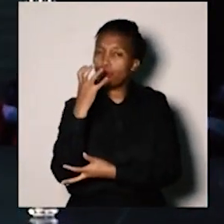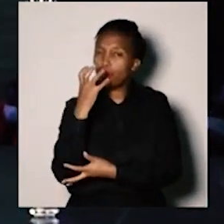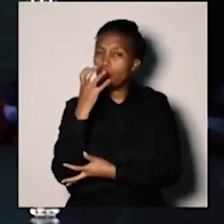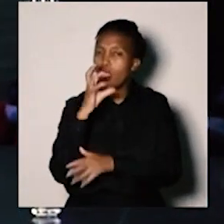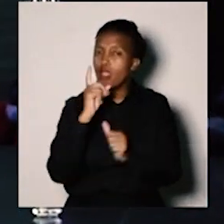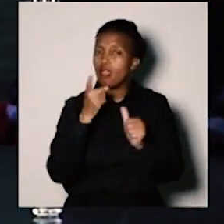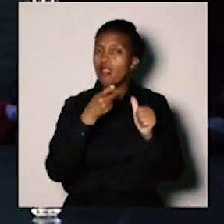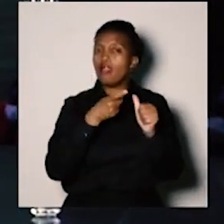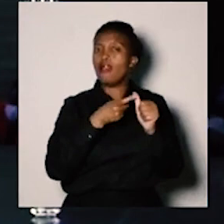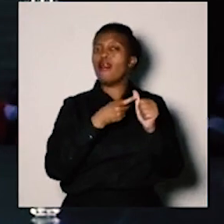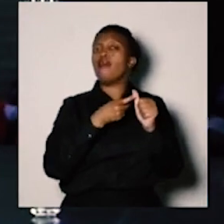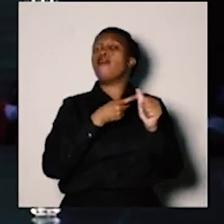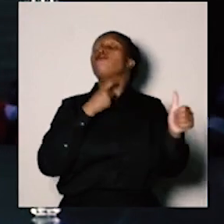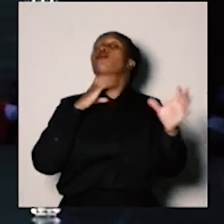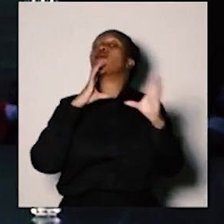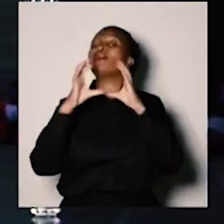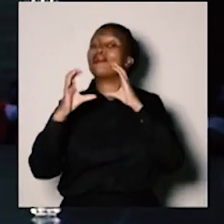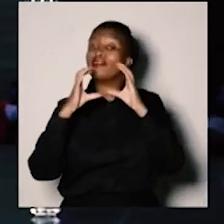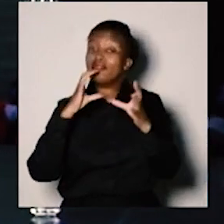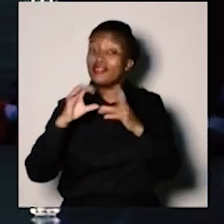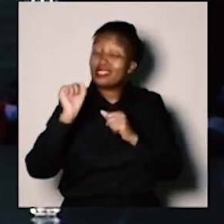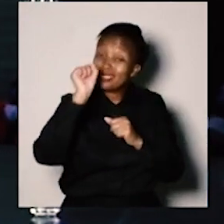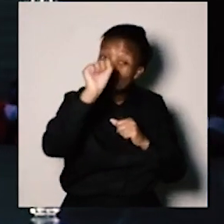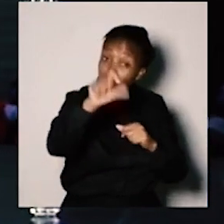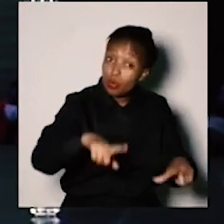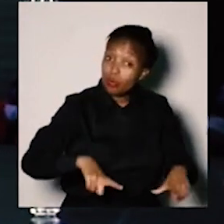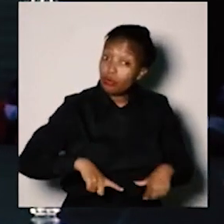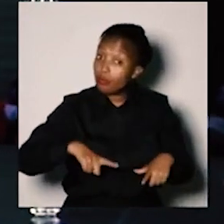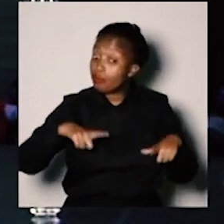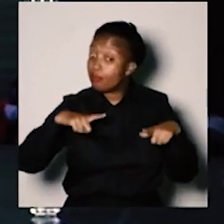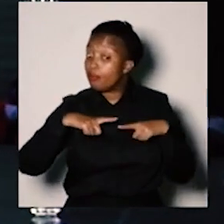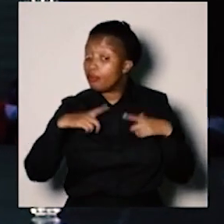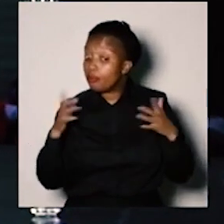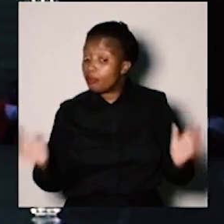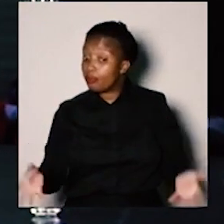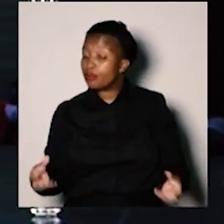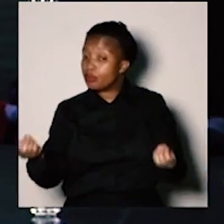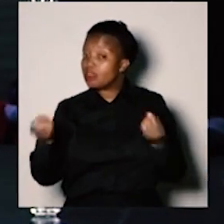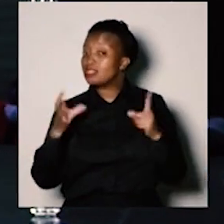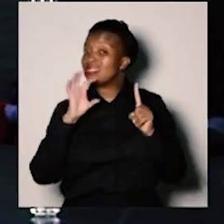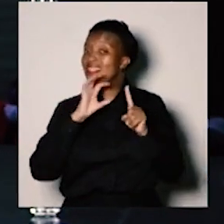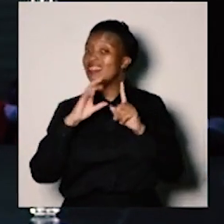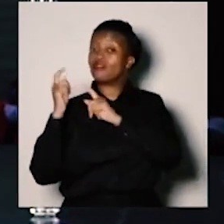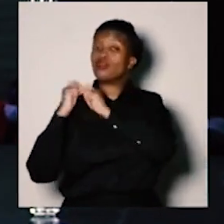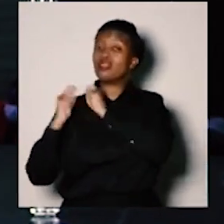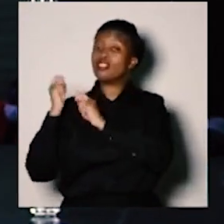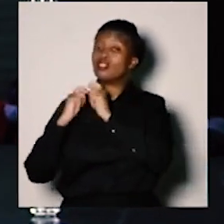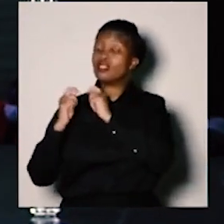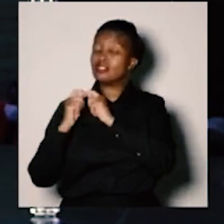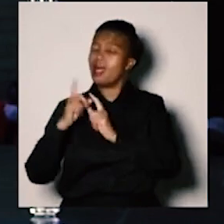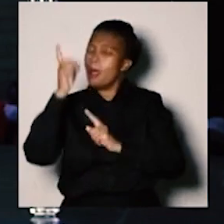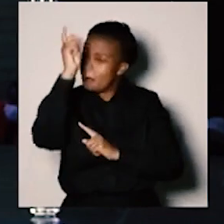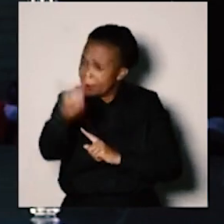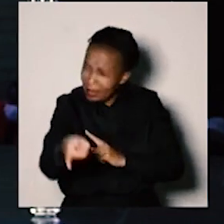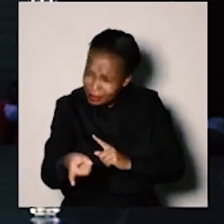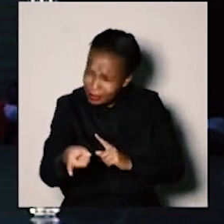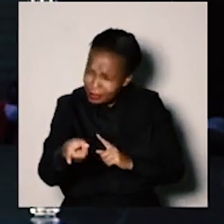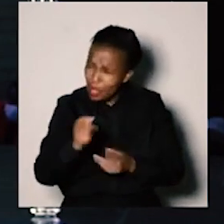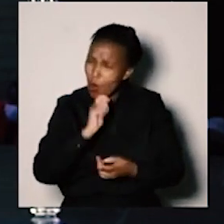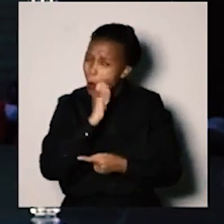from your vain conversations or lifestyle, which you received by the traditions from your fathers, but you were